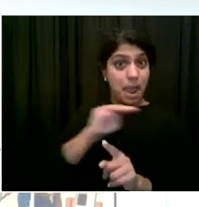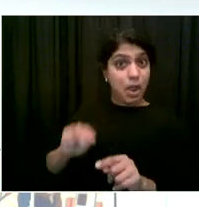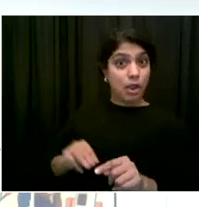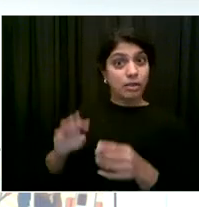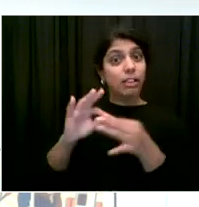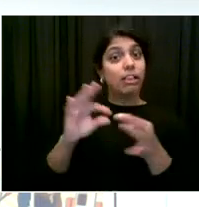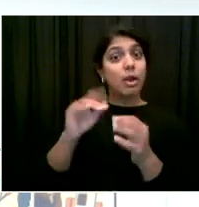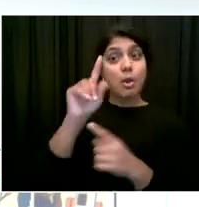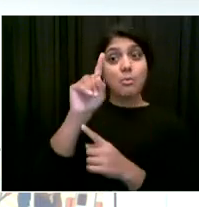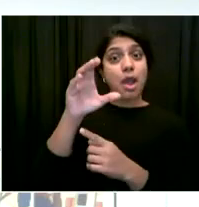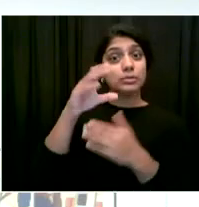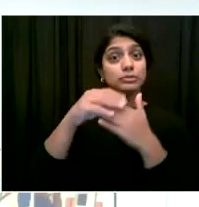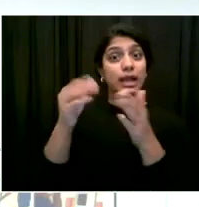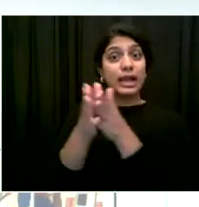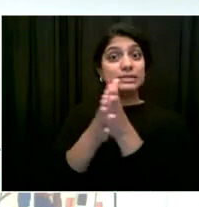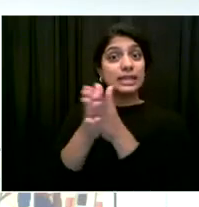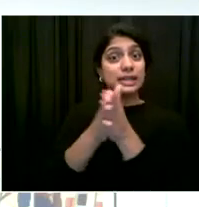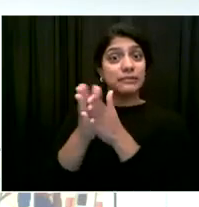Just visit